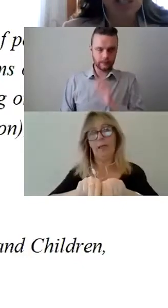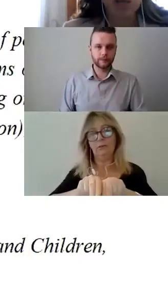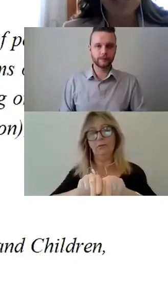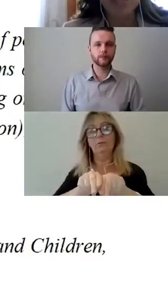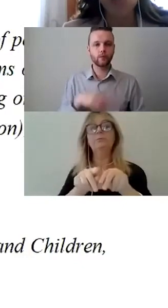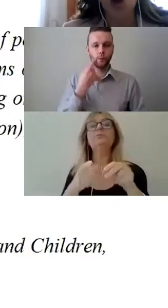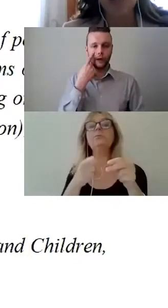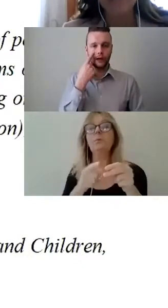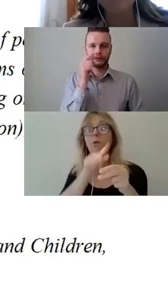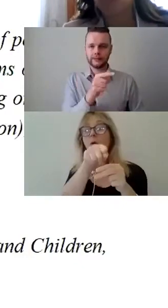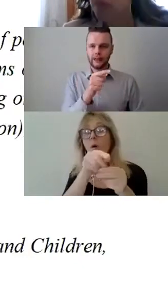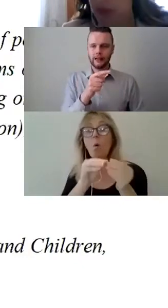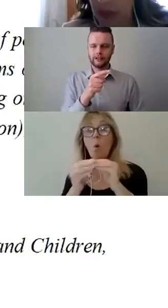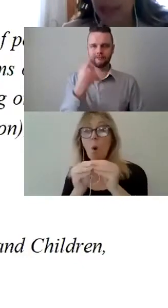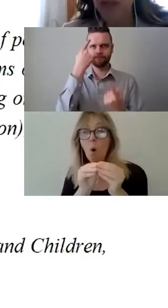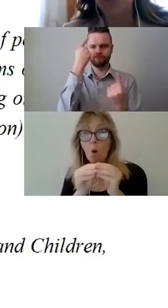of refresh.